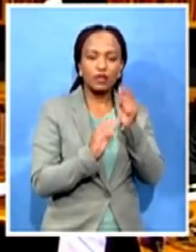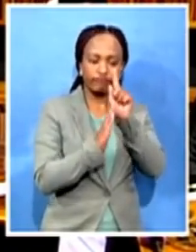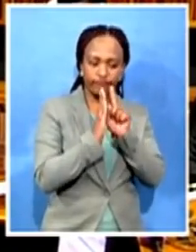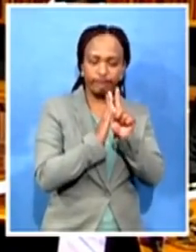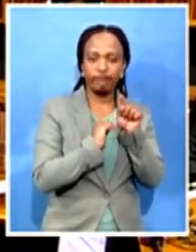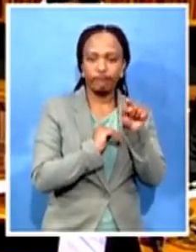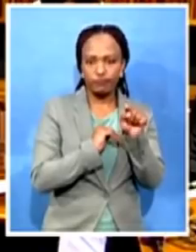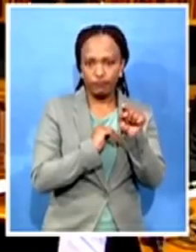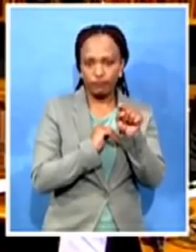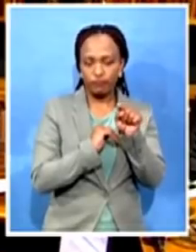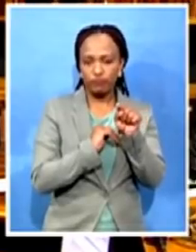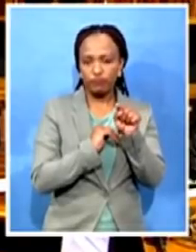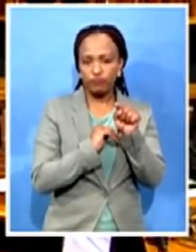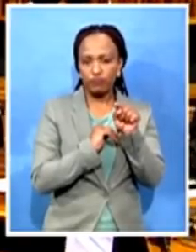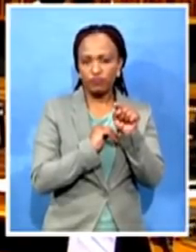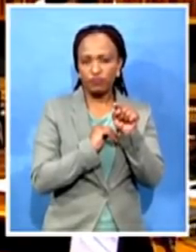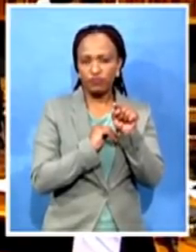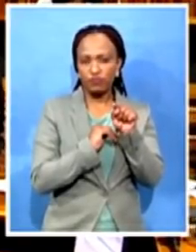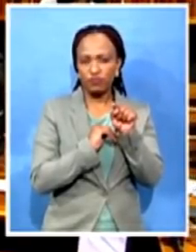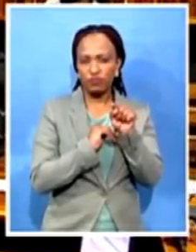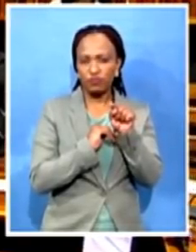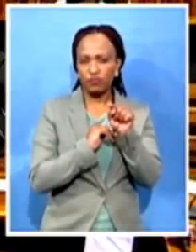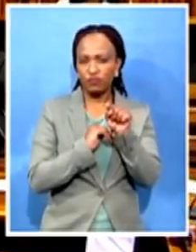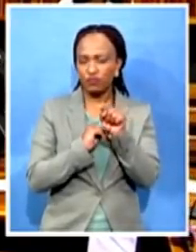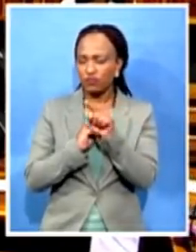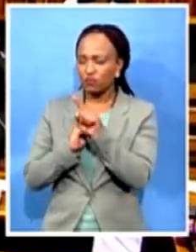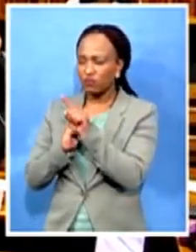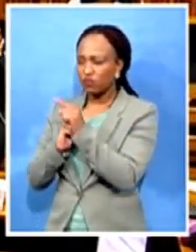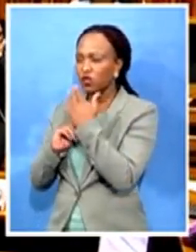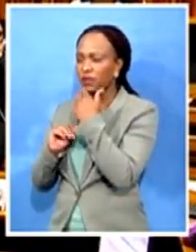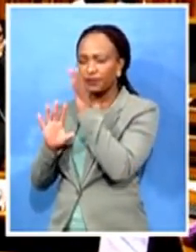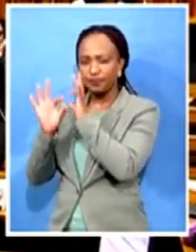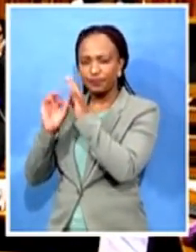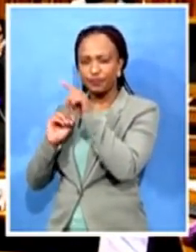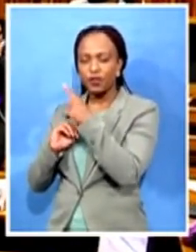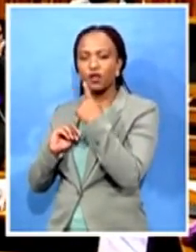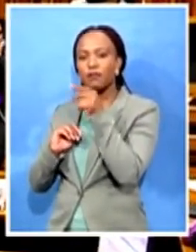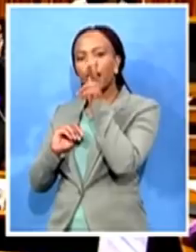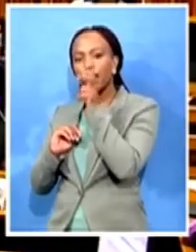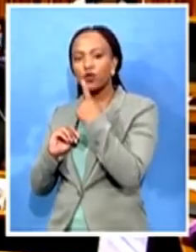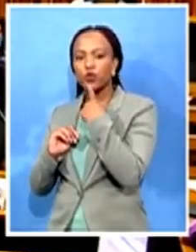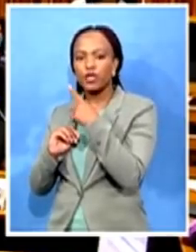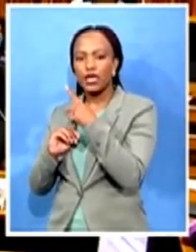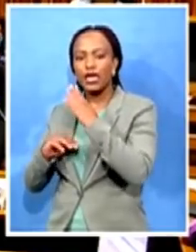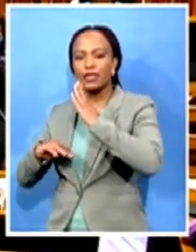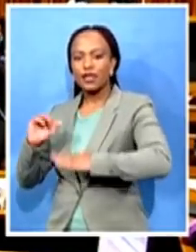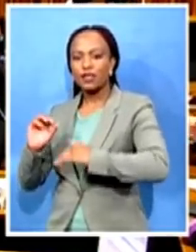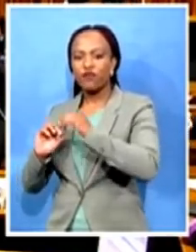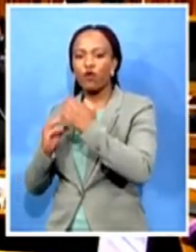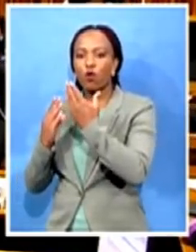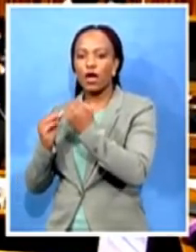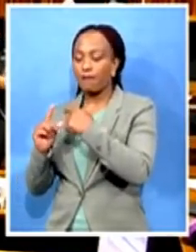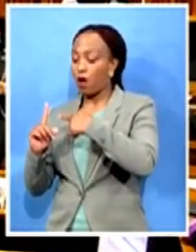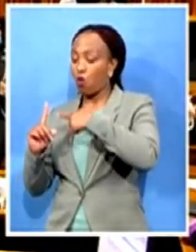Sorry, let me just get clarity. I heard you say the charges against accused 1. So you're talking about Mr. Smith